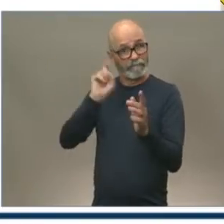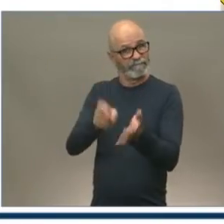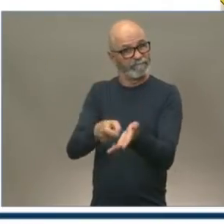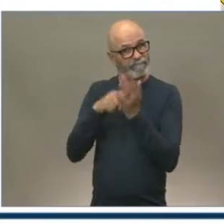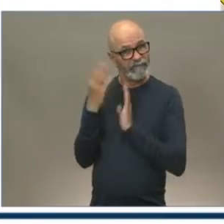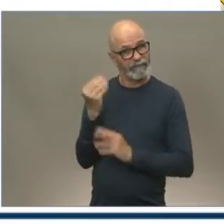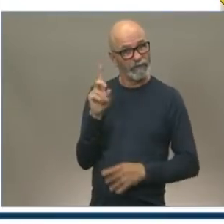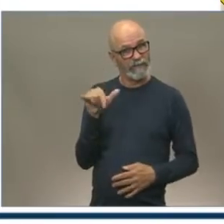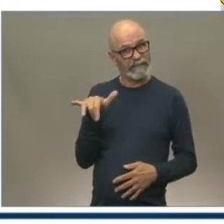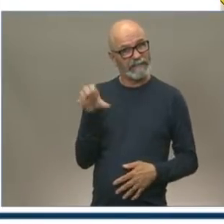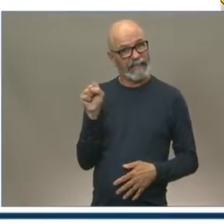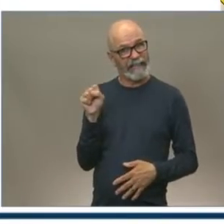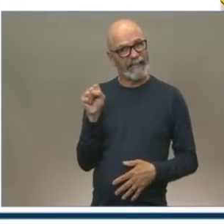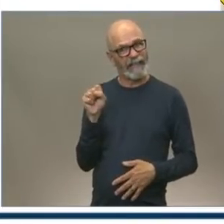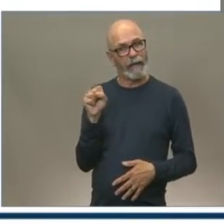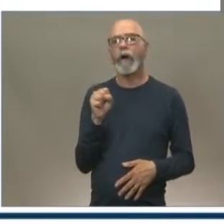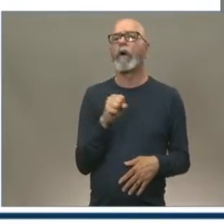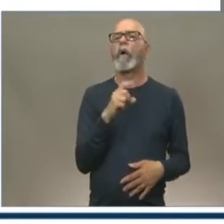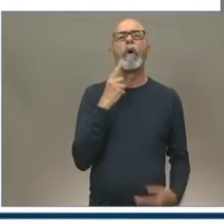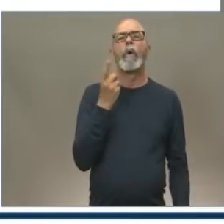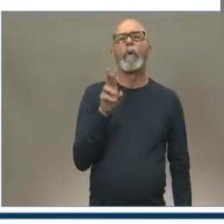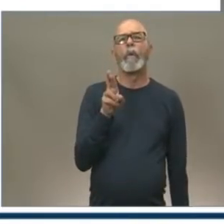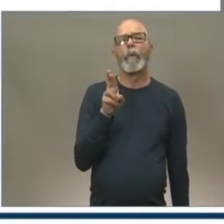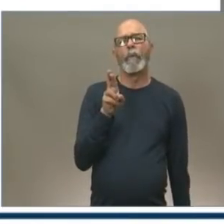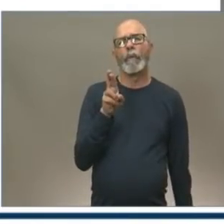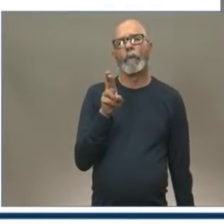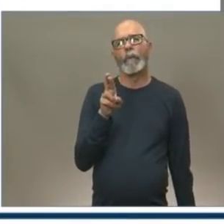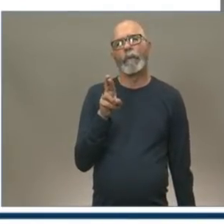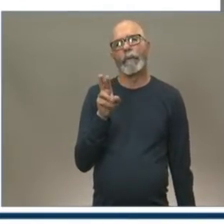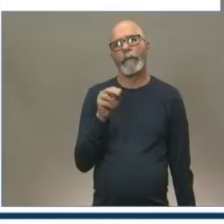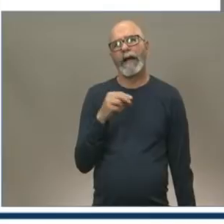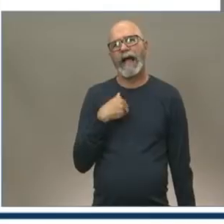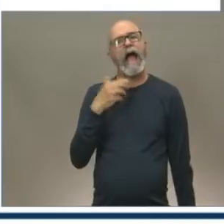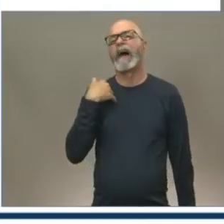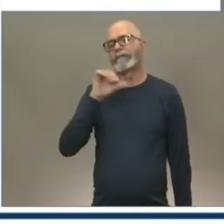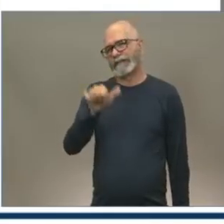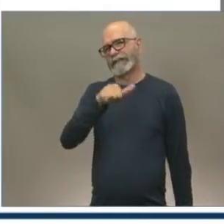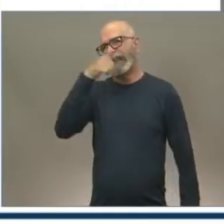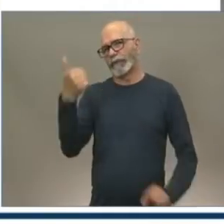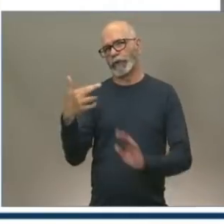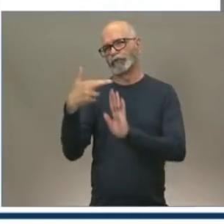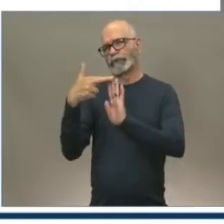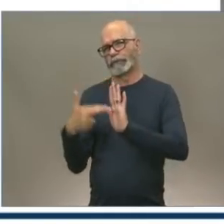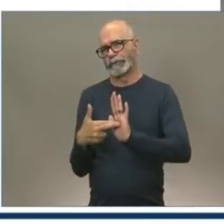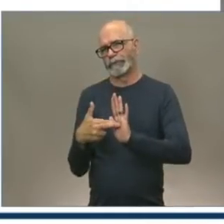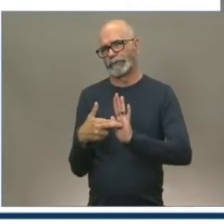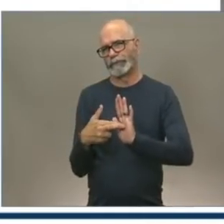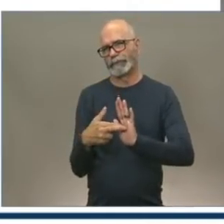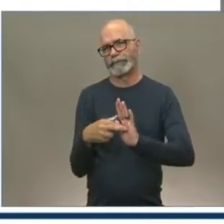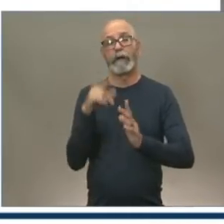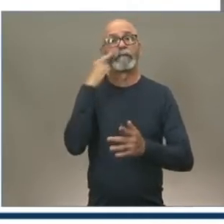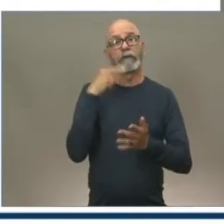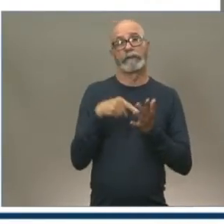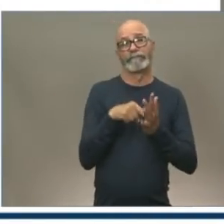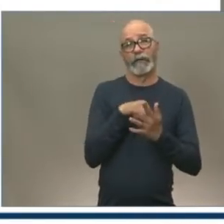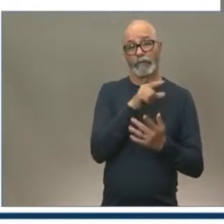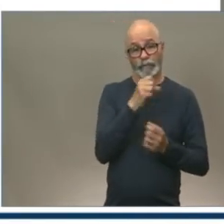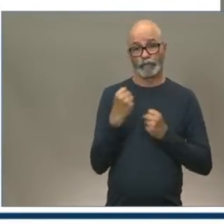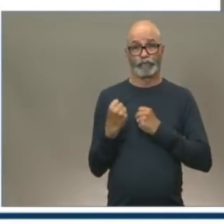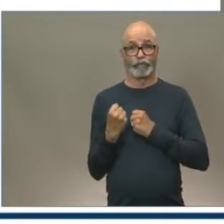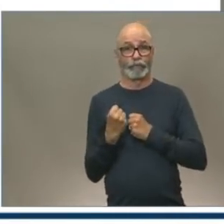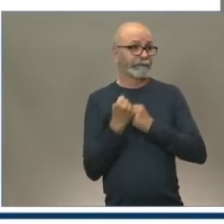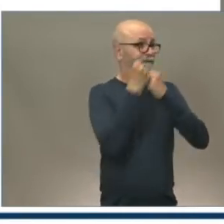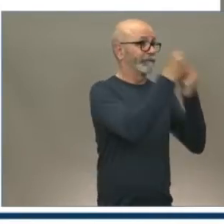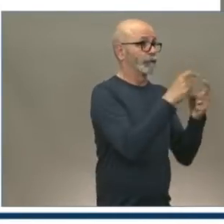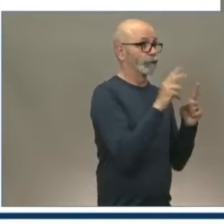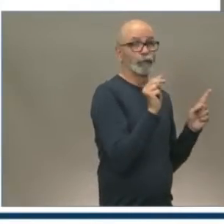go, we have a modified protocol. So for instance, if they go into New Brunswick, which is many of them, if they go and